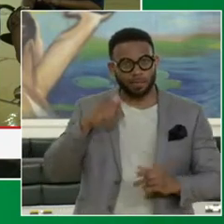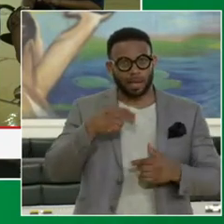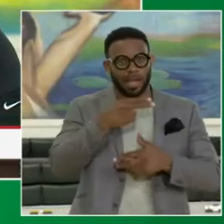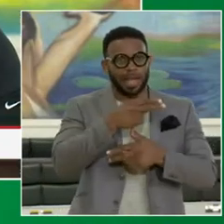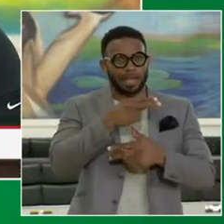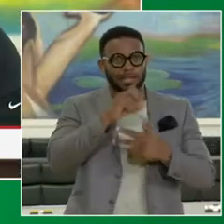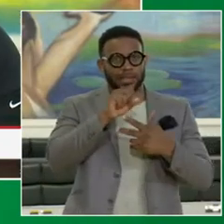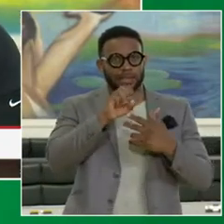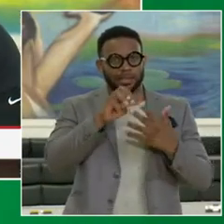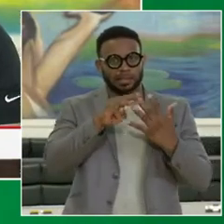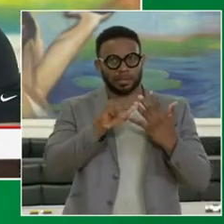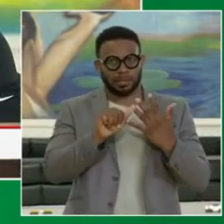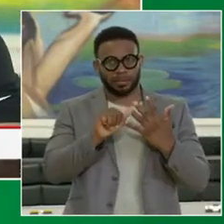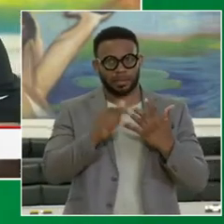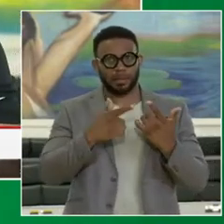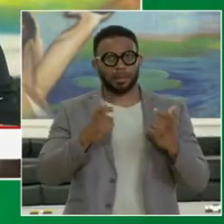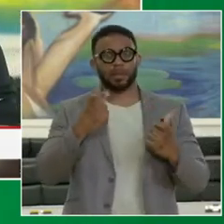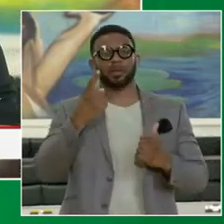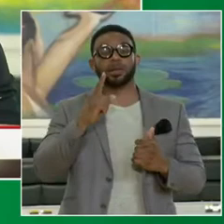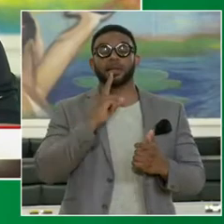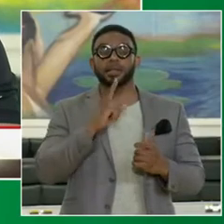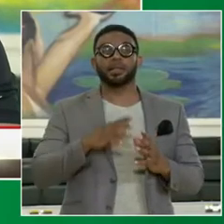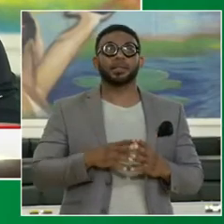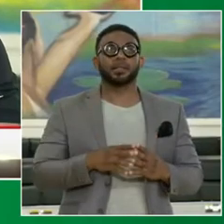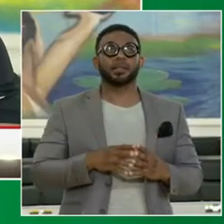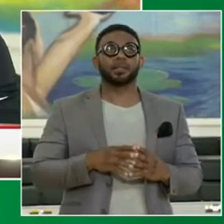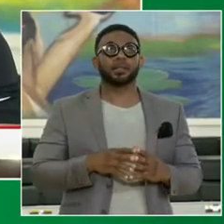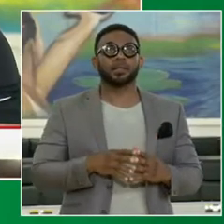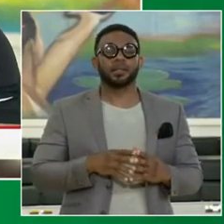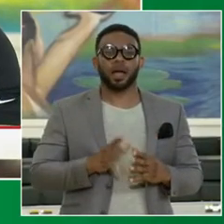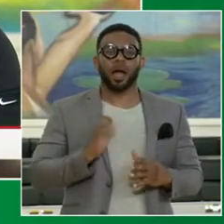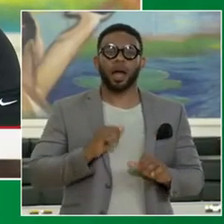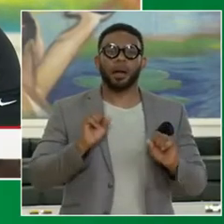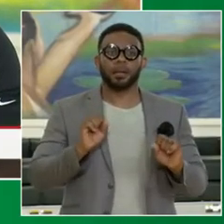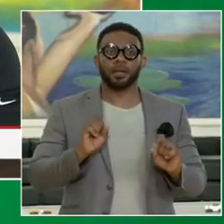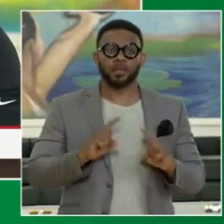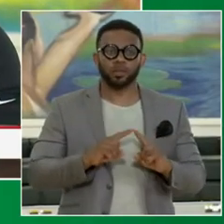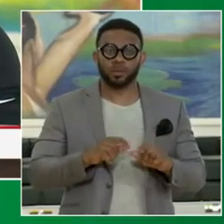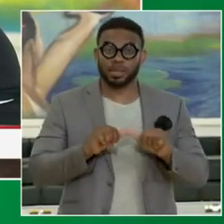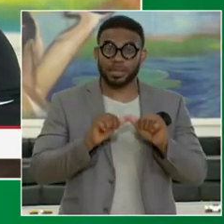HCMA, the biggest one in HCMA really is our ability to